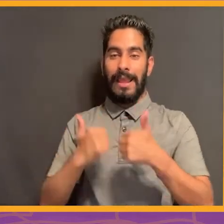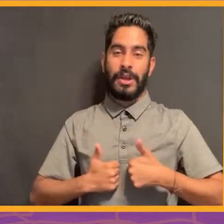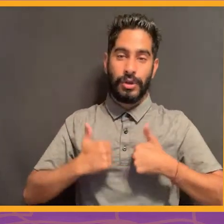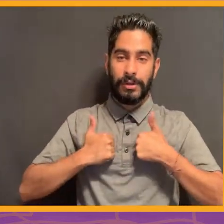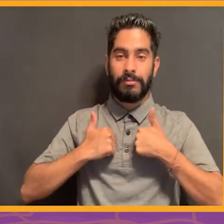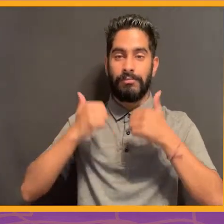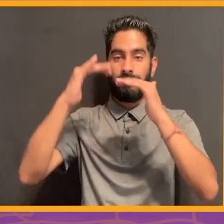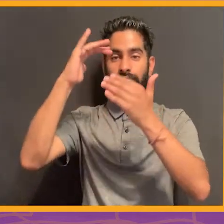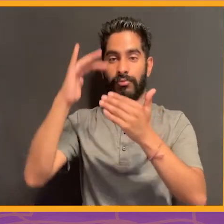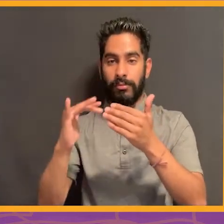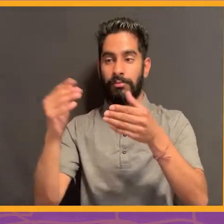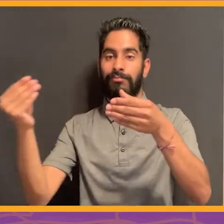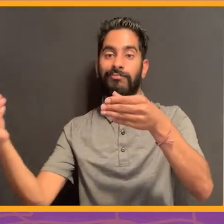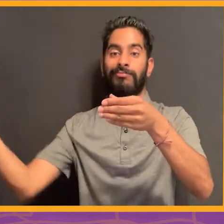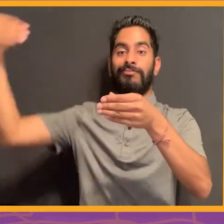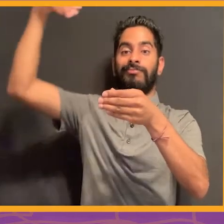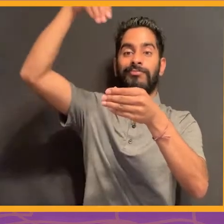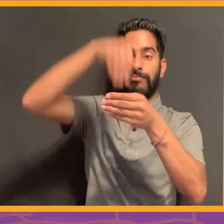envelope.